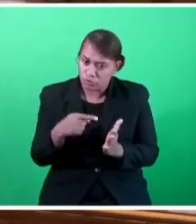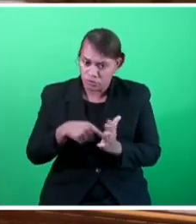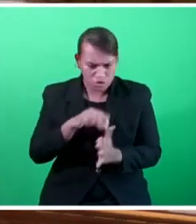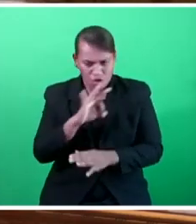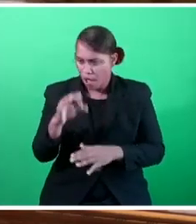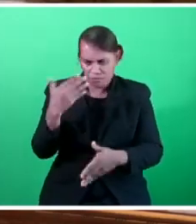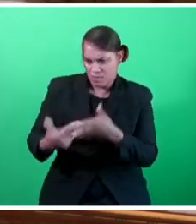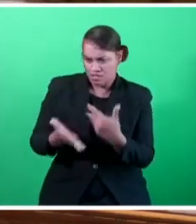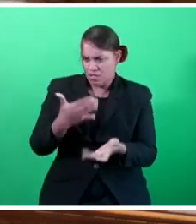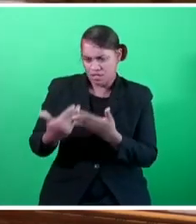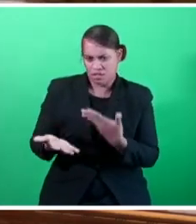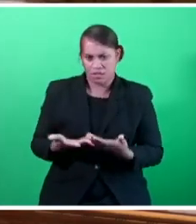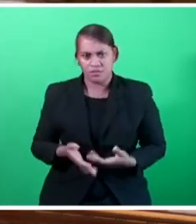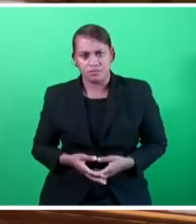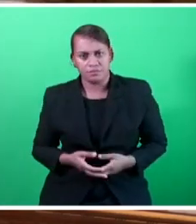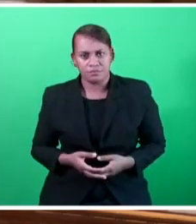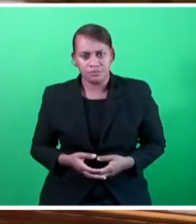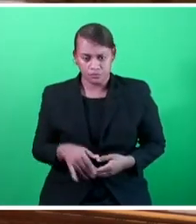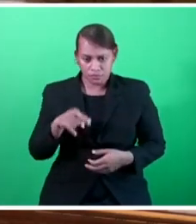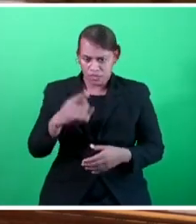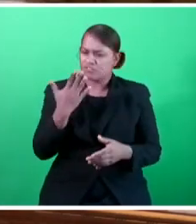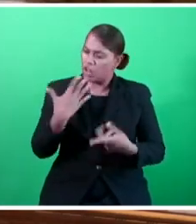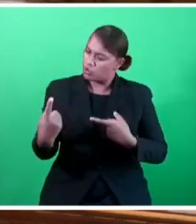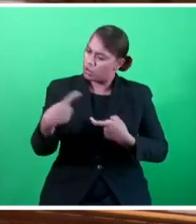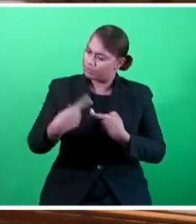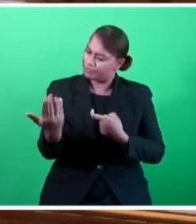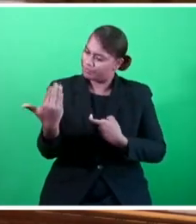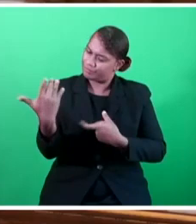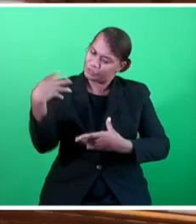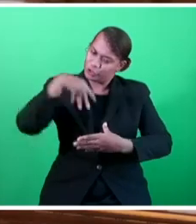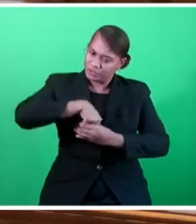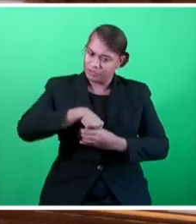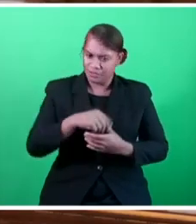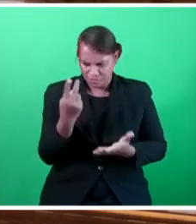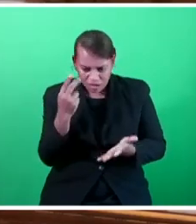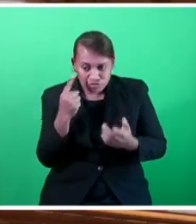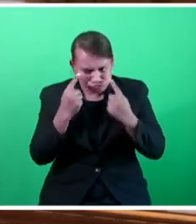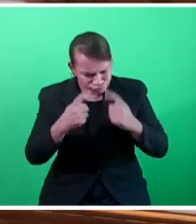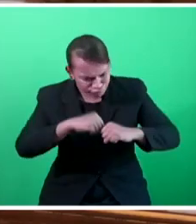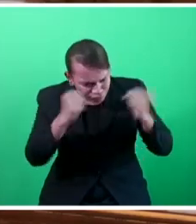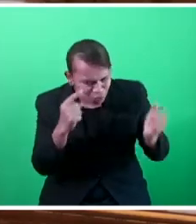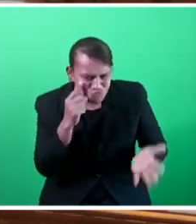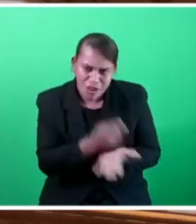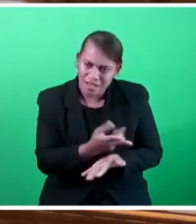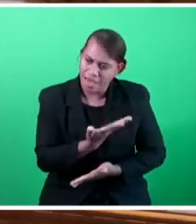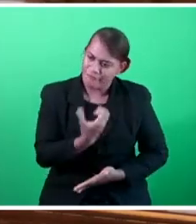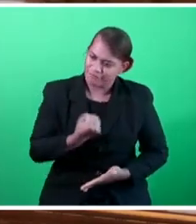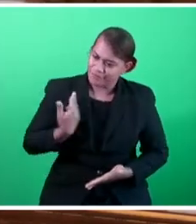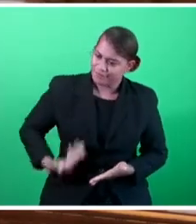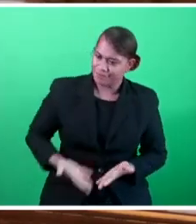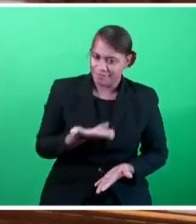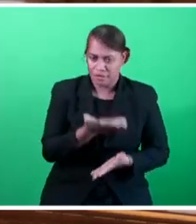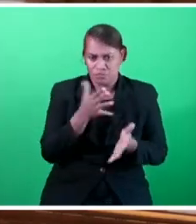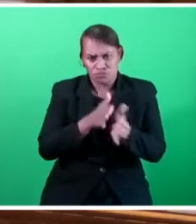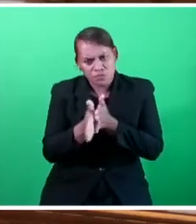winds. Please join us back in reality, where this side of the house is striving to make real positive